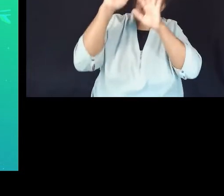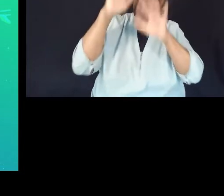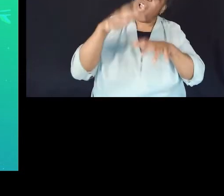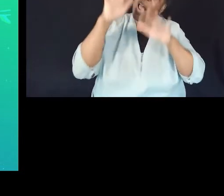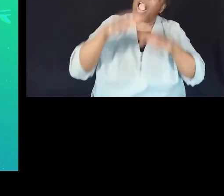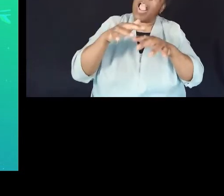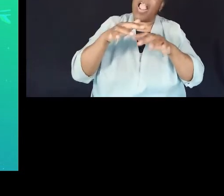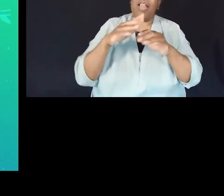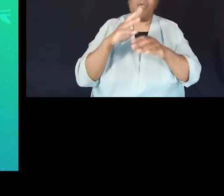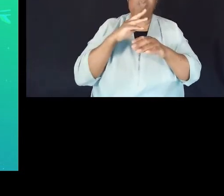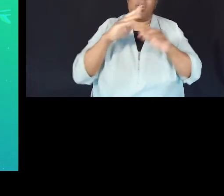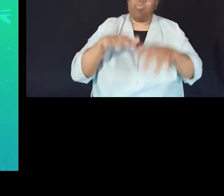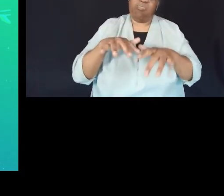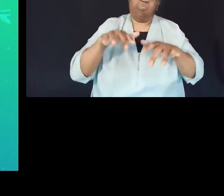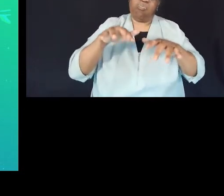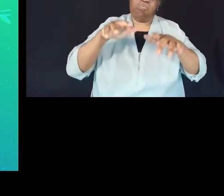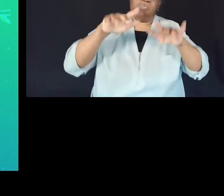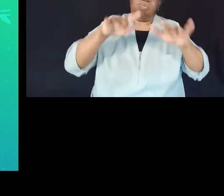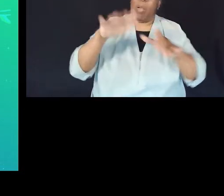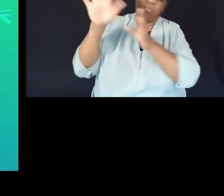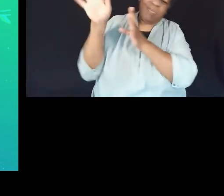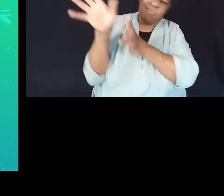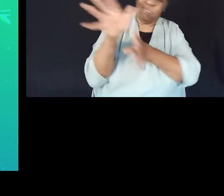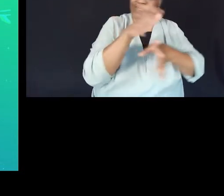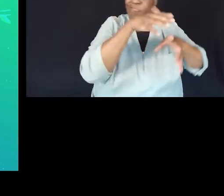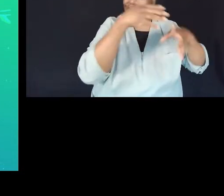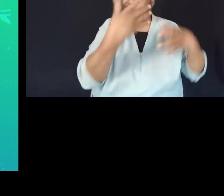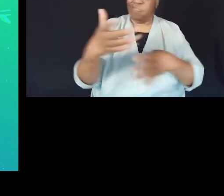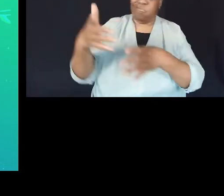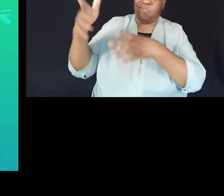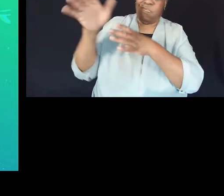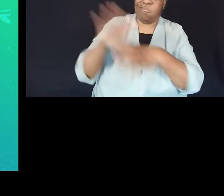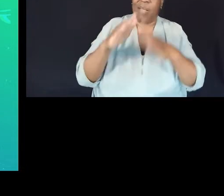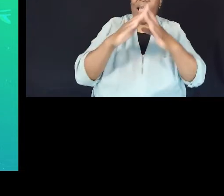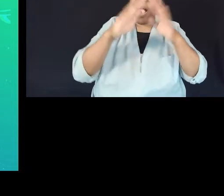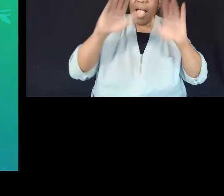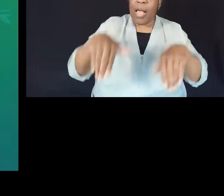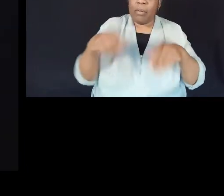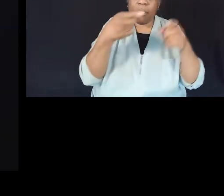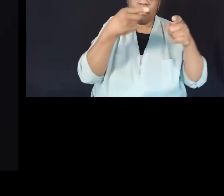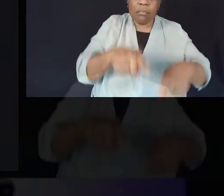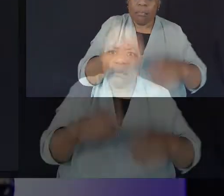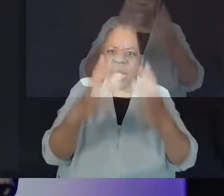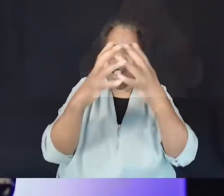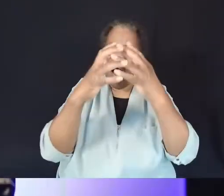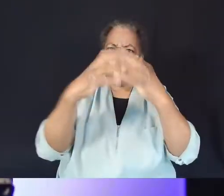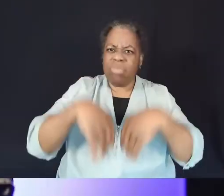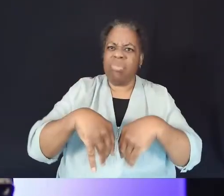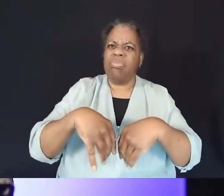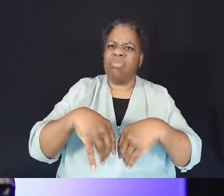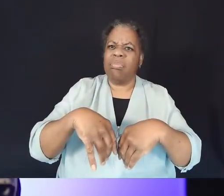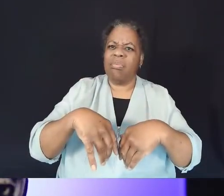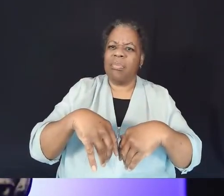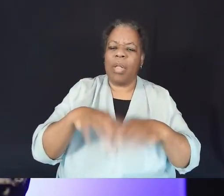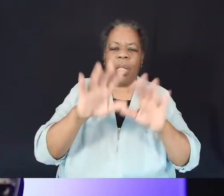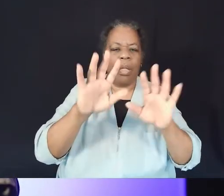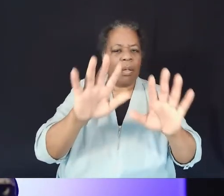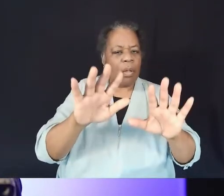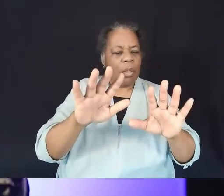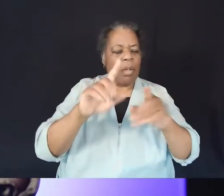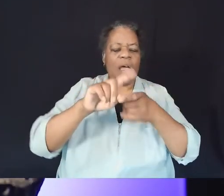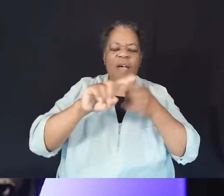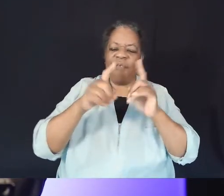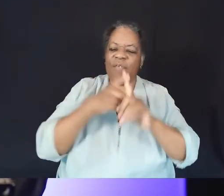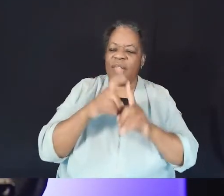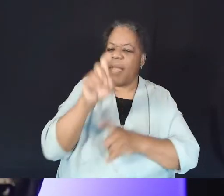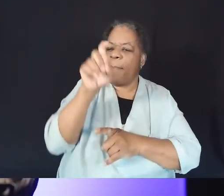blew and beat against the house, and it fell with a great crash." Friends, we must be dependent on the